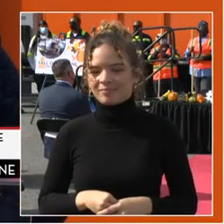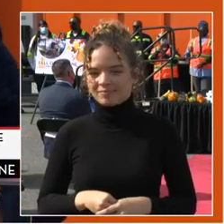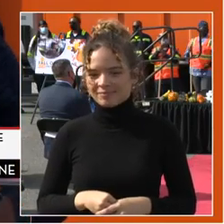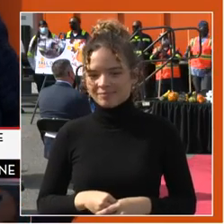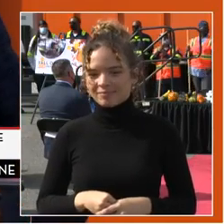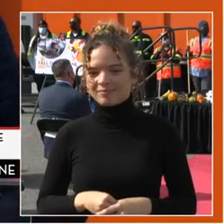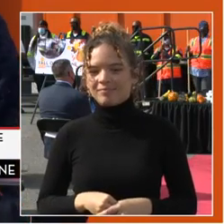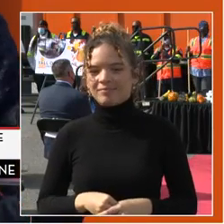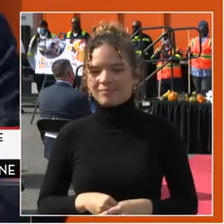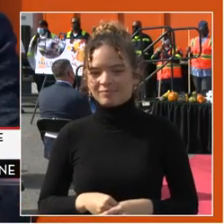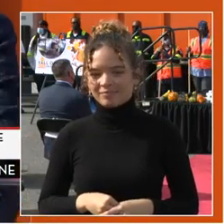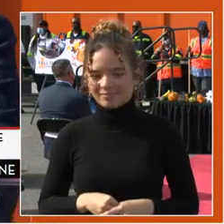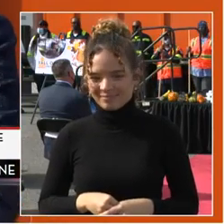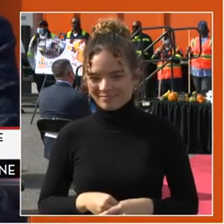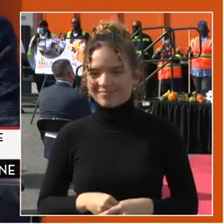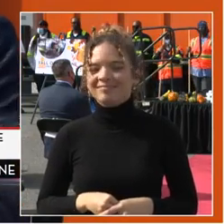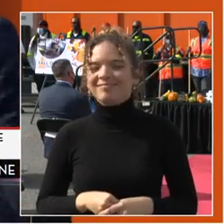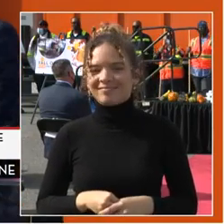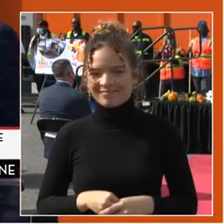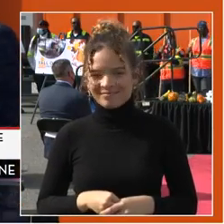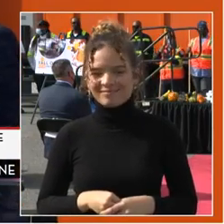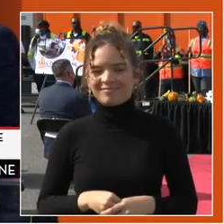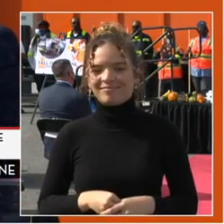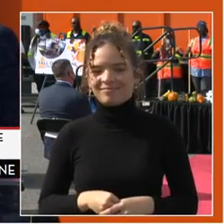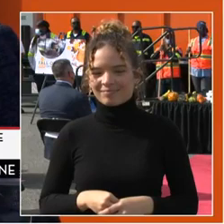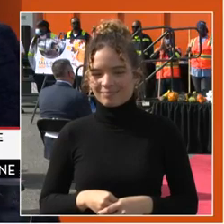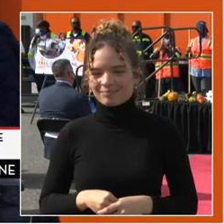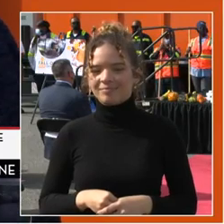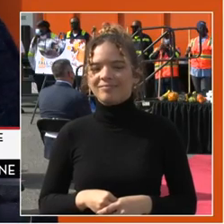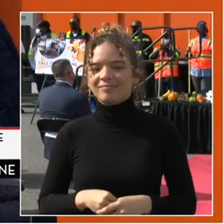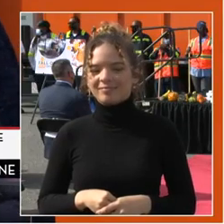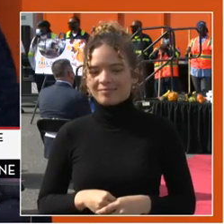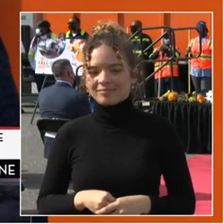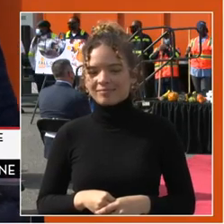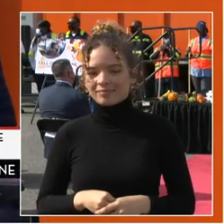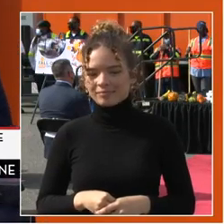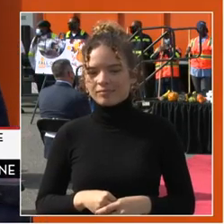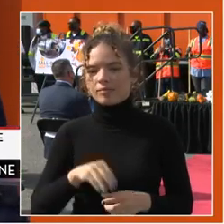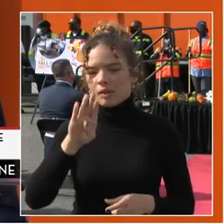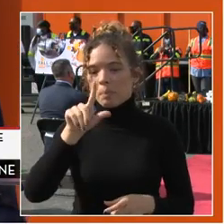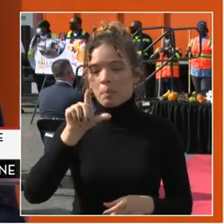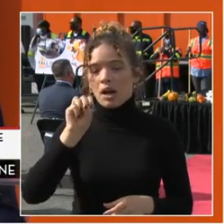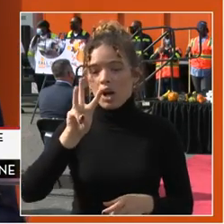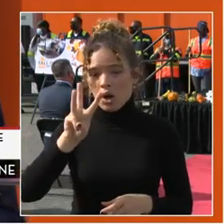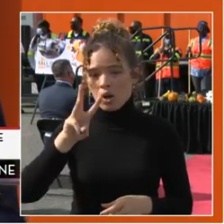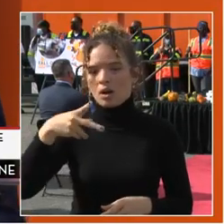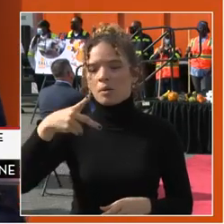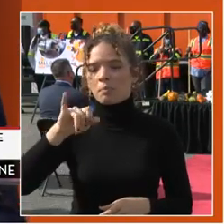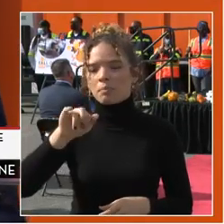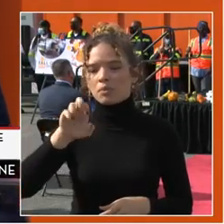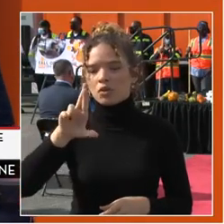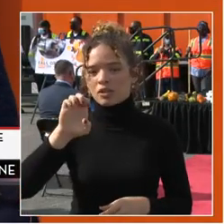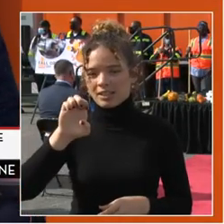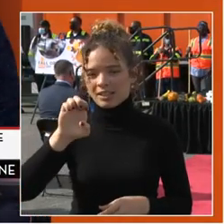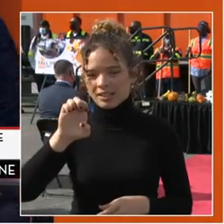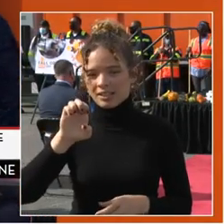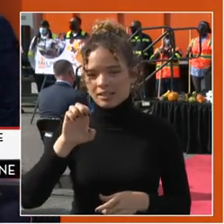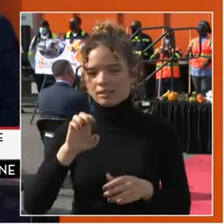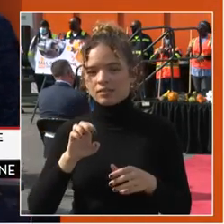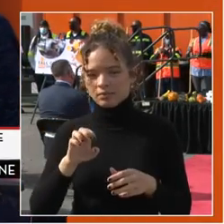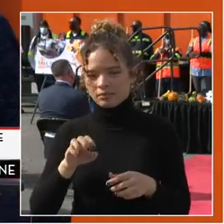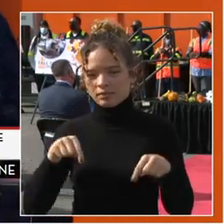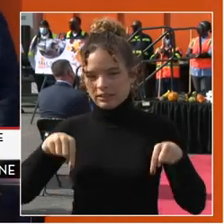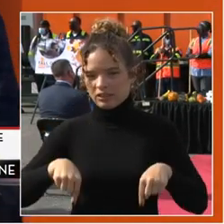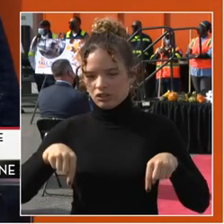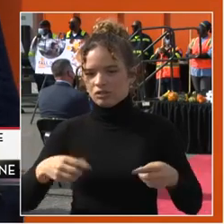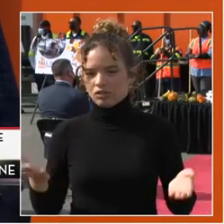surprise. And we're here at Blow Pierce to talk about one of your very special teachers. And you have a lot of special